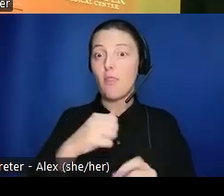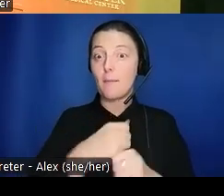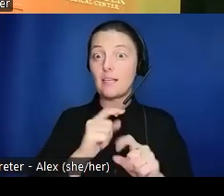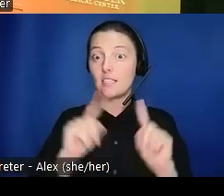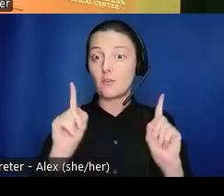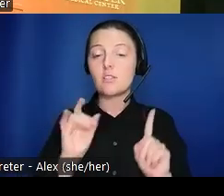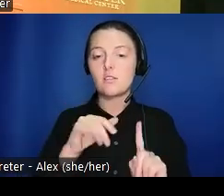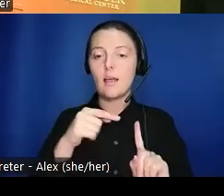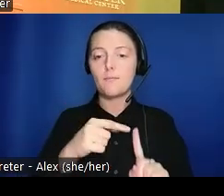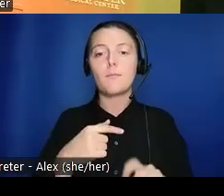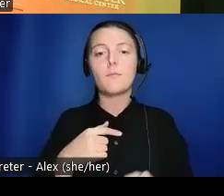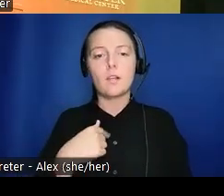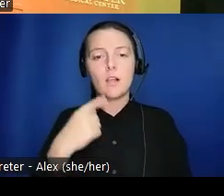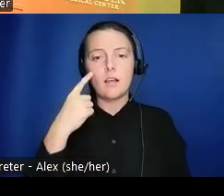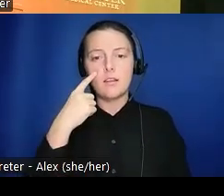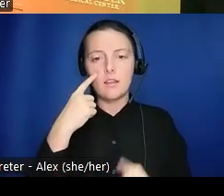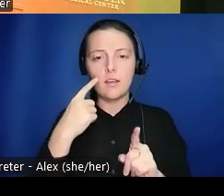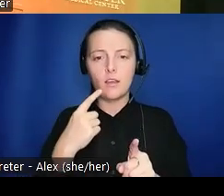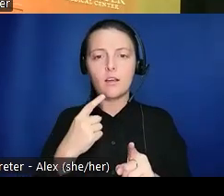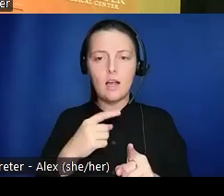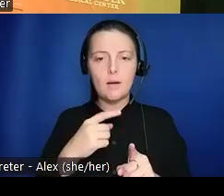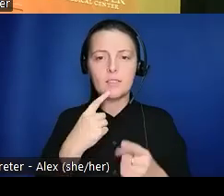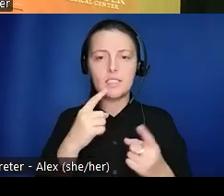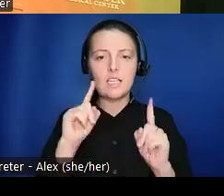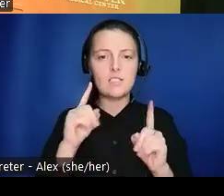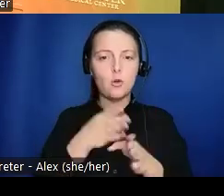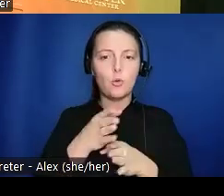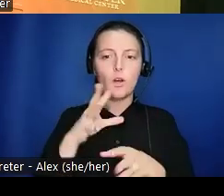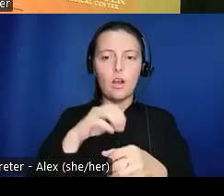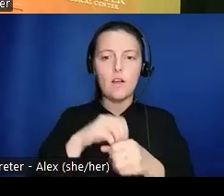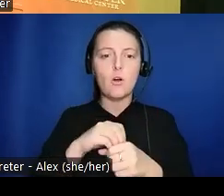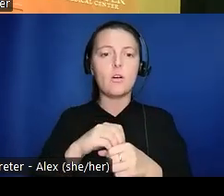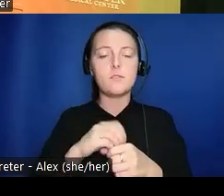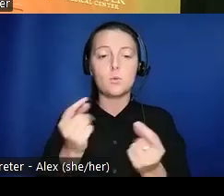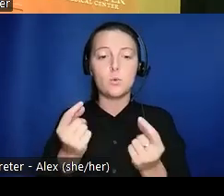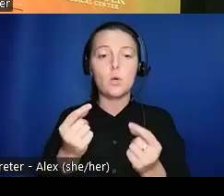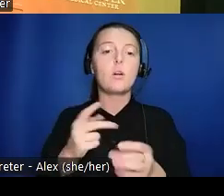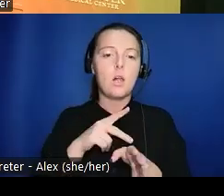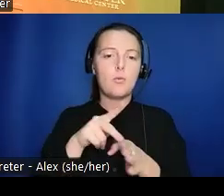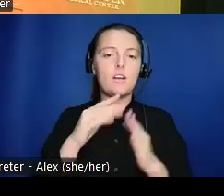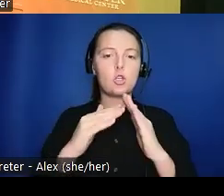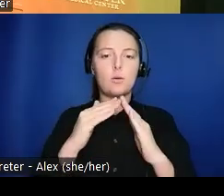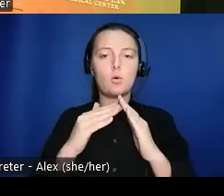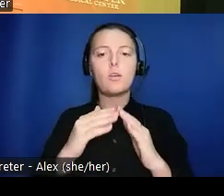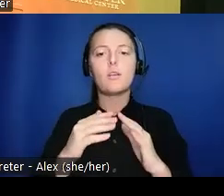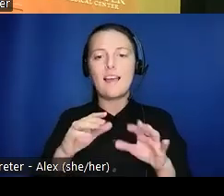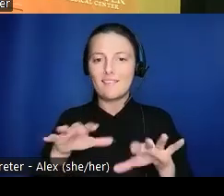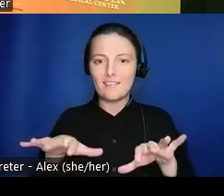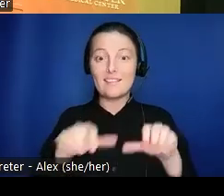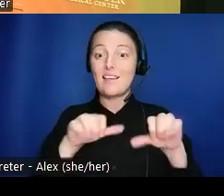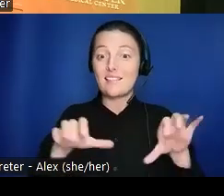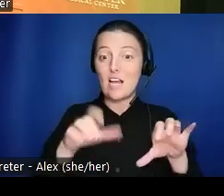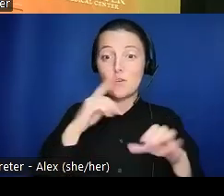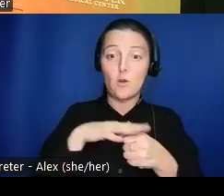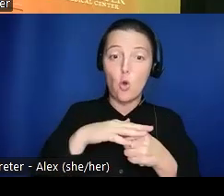arenas in support of meaningful values. This helps the respondent reduce moral regret, and I think that's probably true for